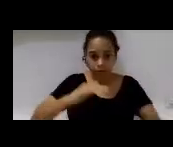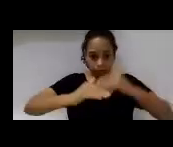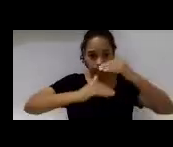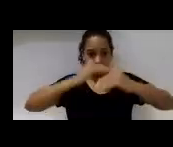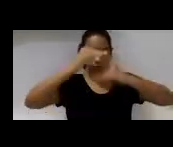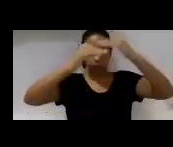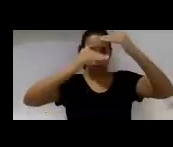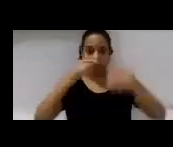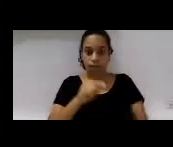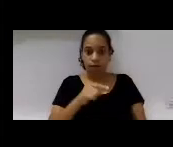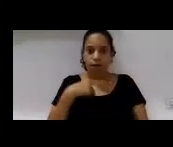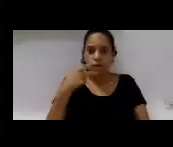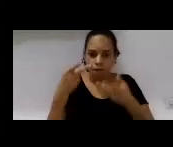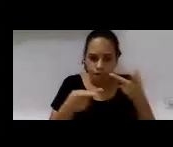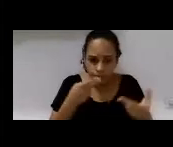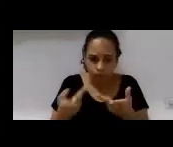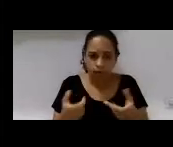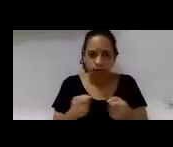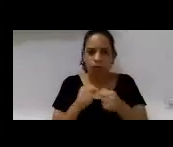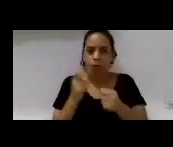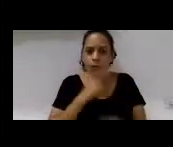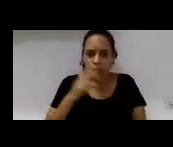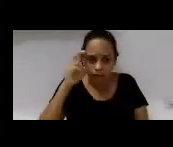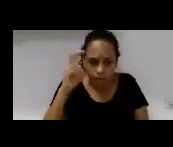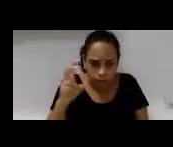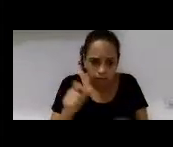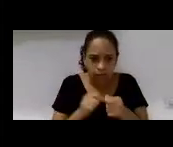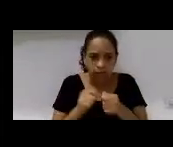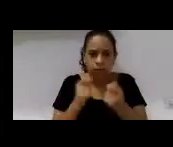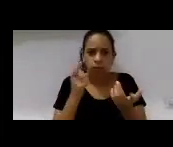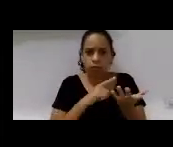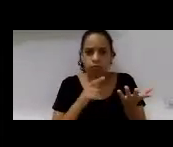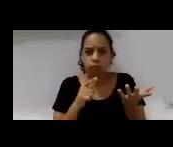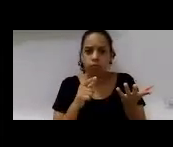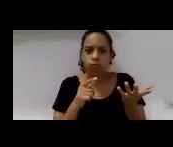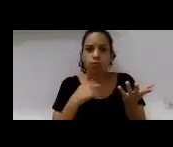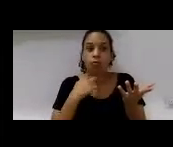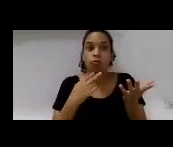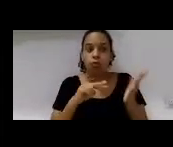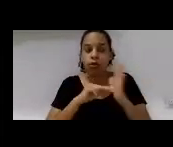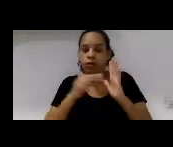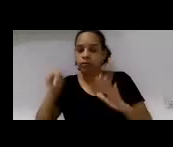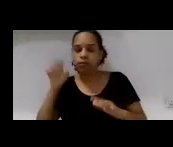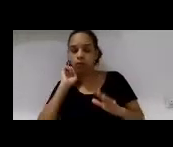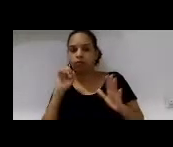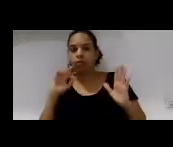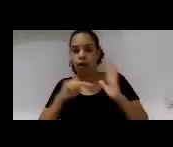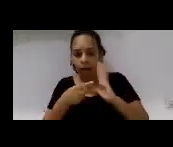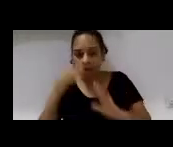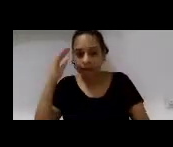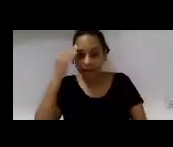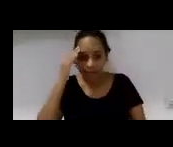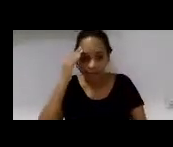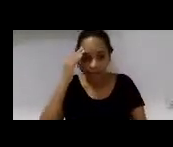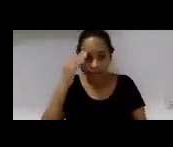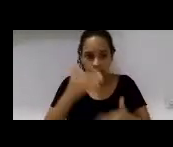has been taken over by some new technique and they can no longer earn a living in their trade. Those are examples of